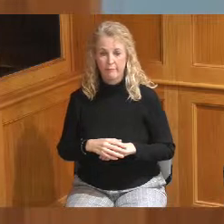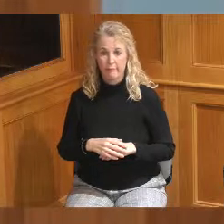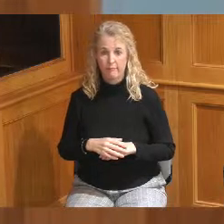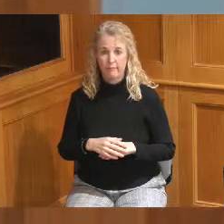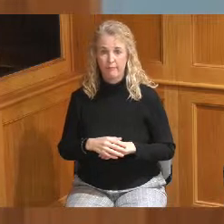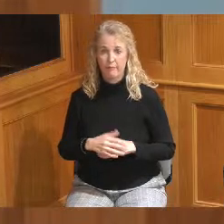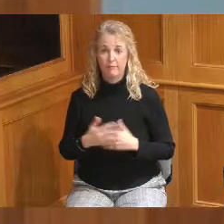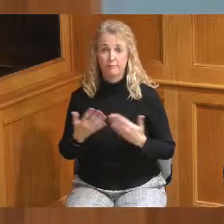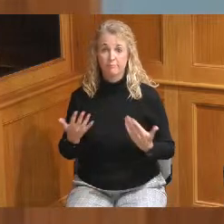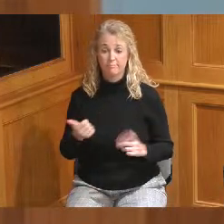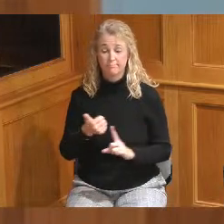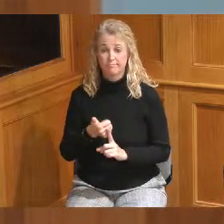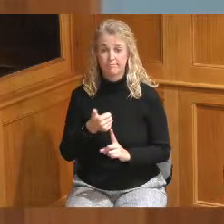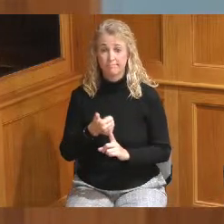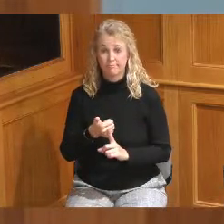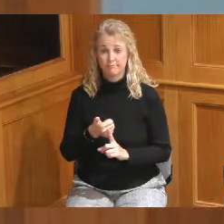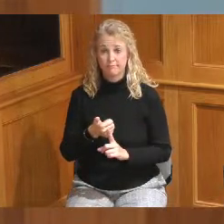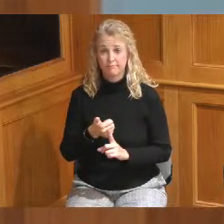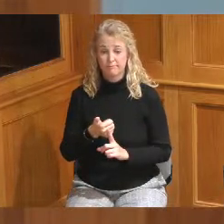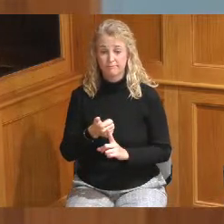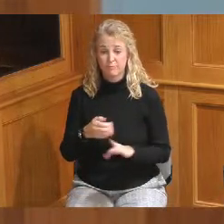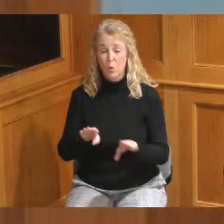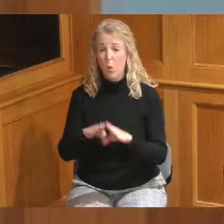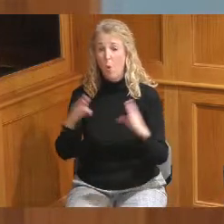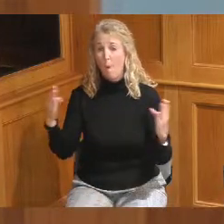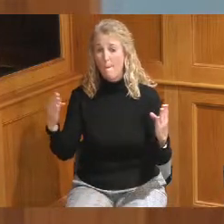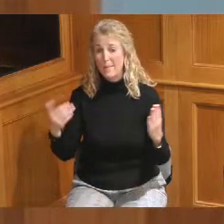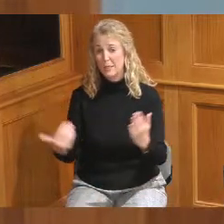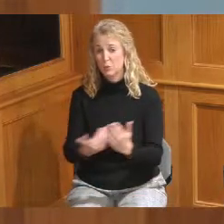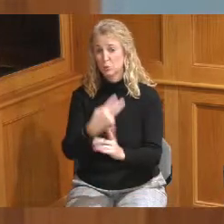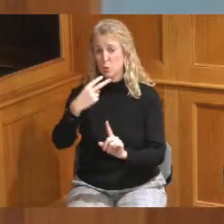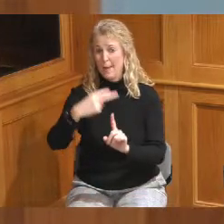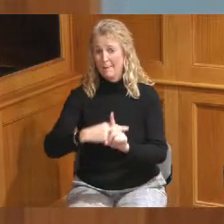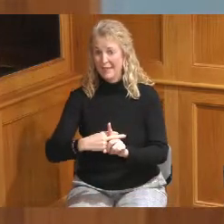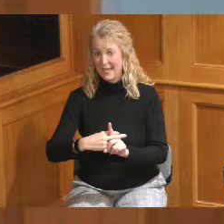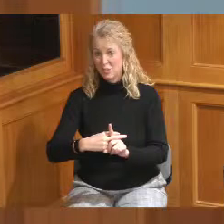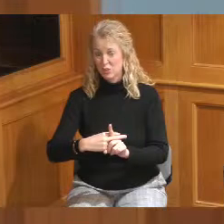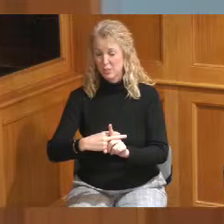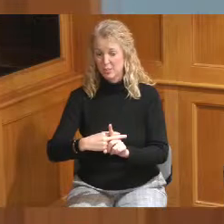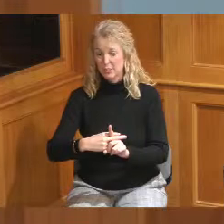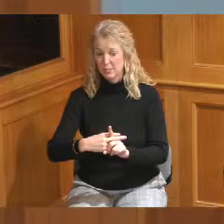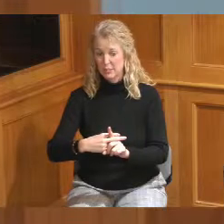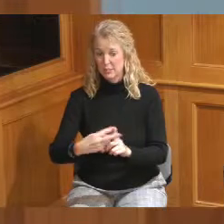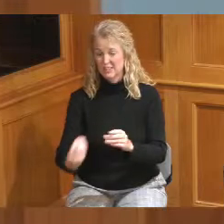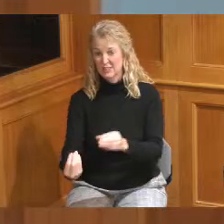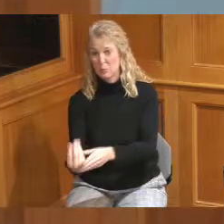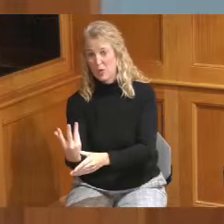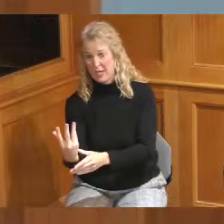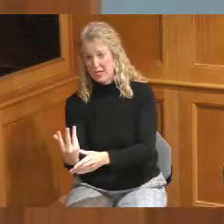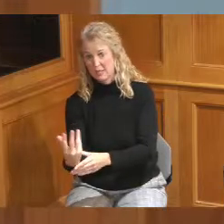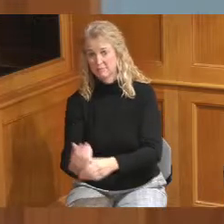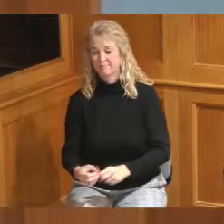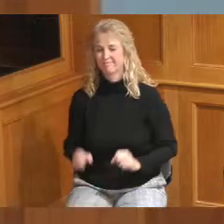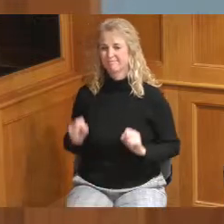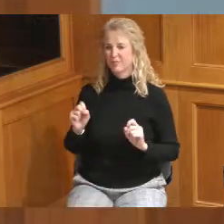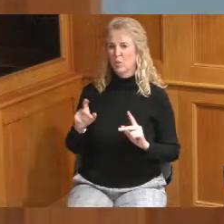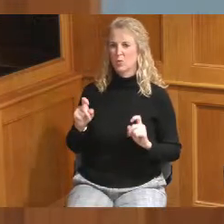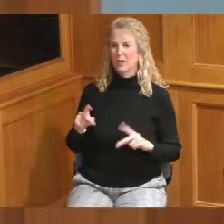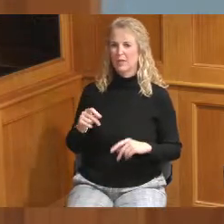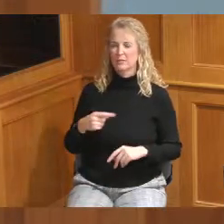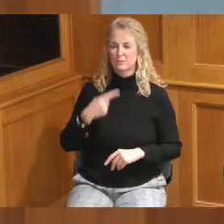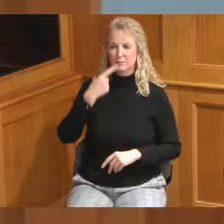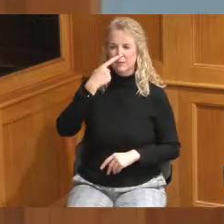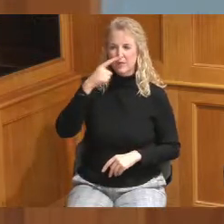which would actually be released or open up for new applications next spring. Okay. Can somebody check